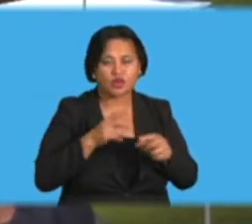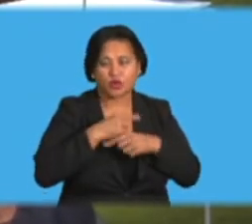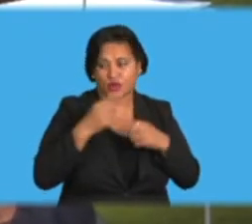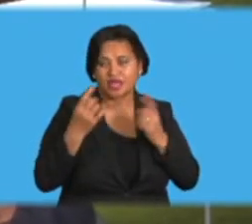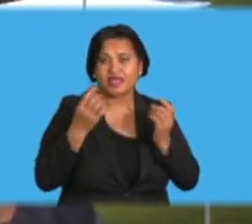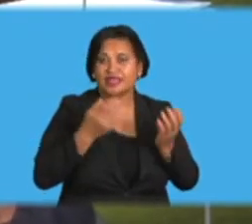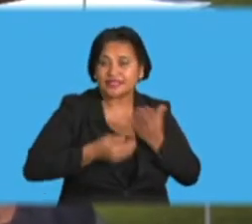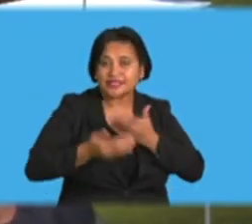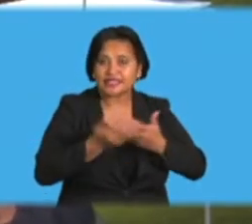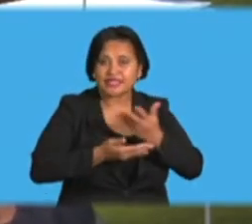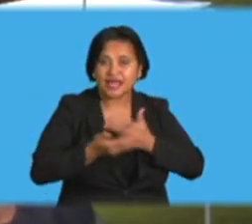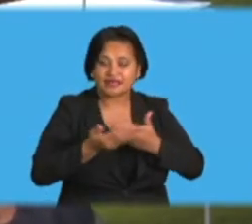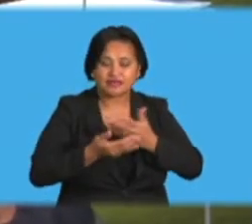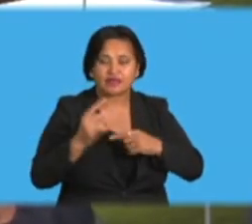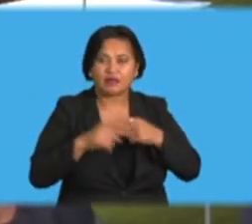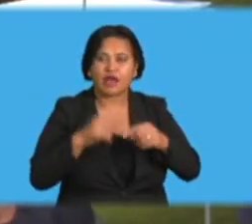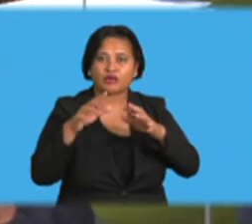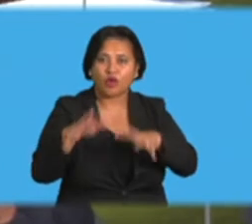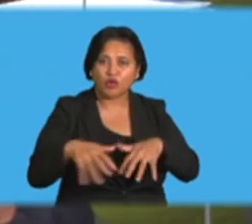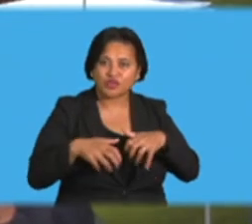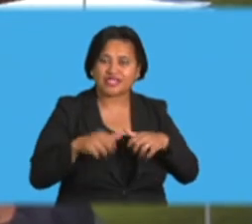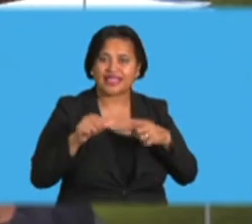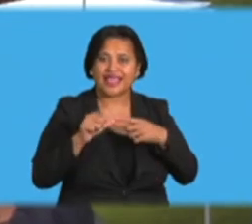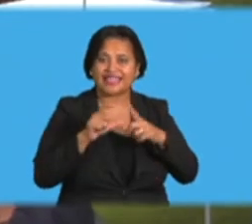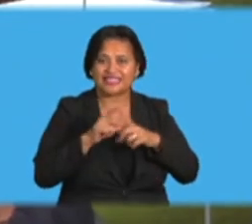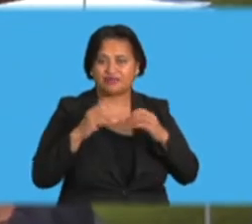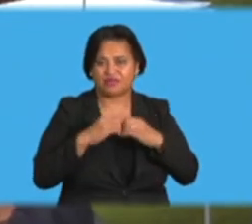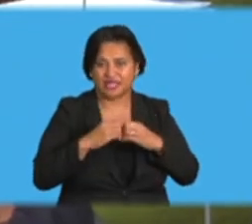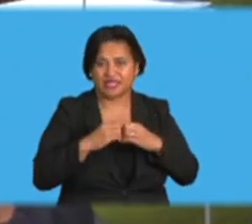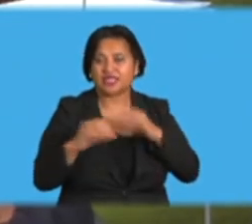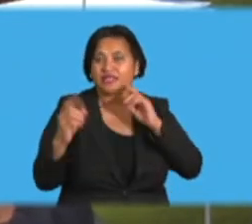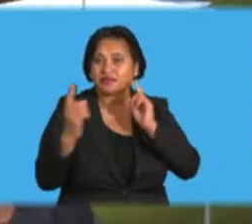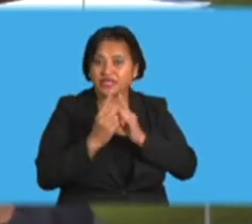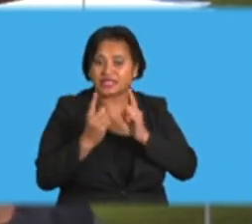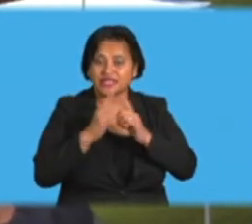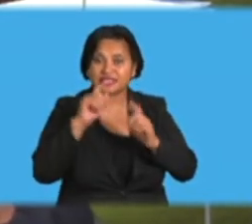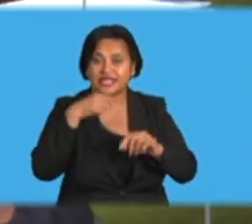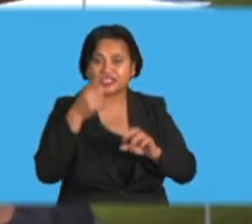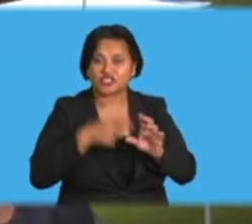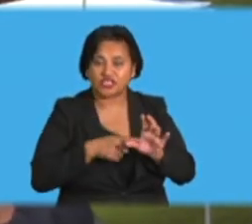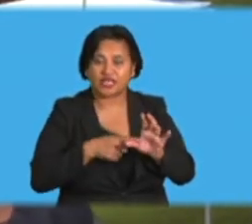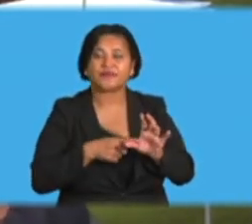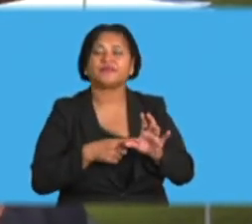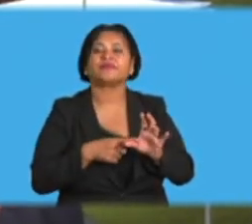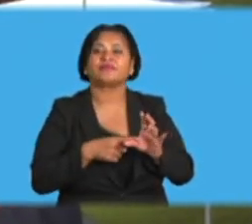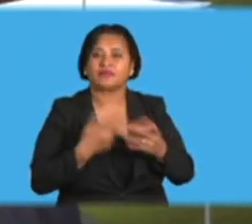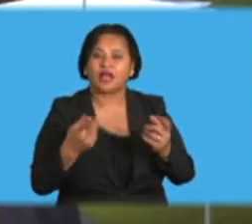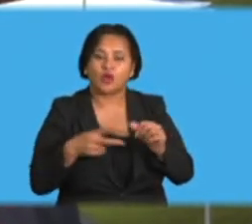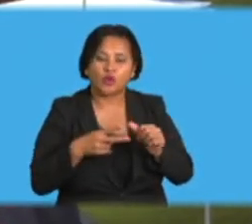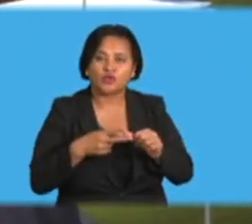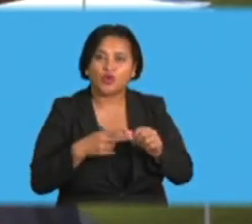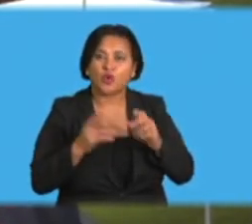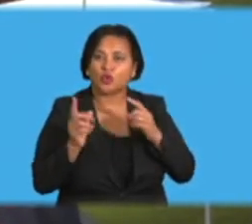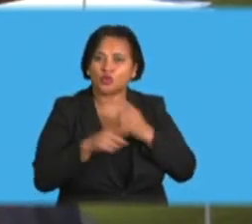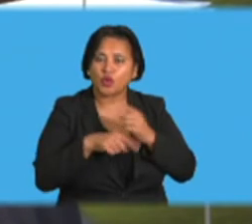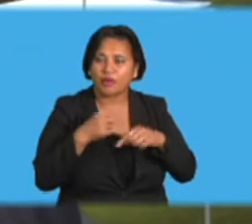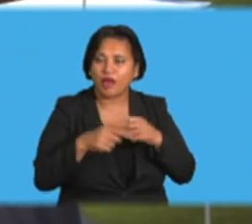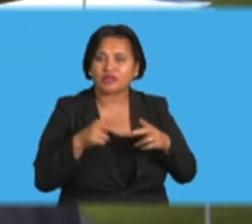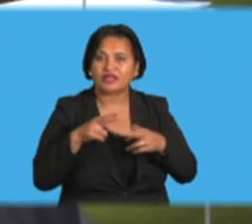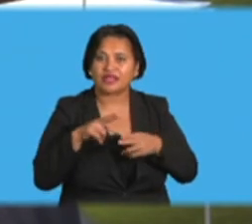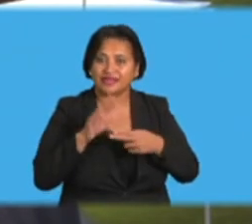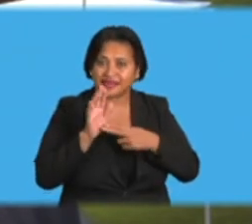preparations towards the hosting of the ADB annual meeting. Madam Speaker, we also talked about the Nandi River widening project.